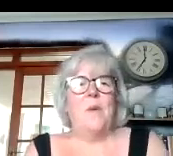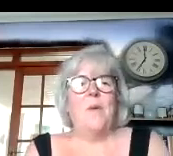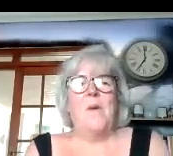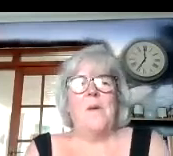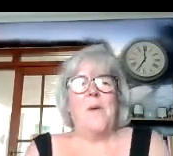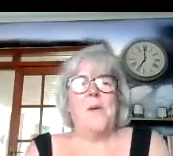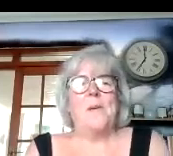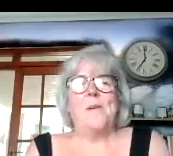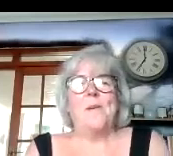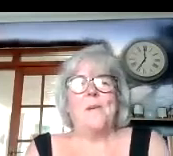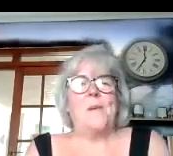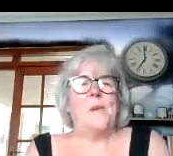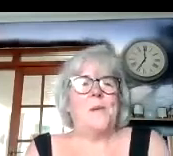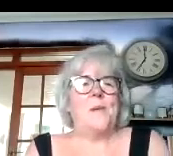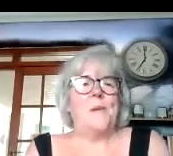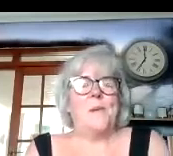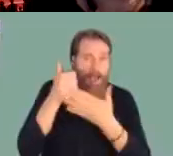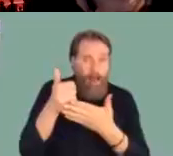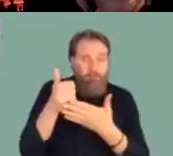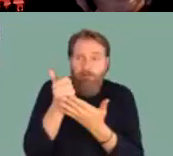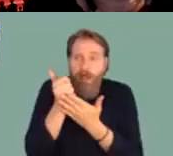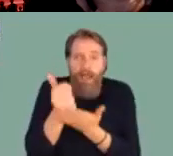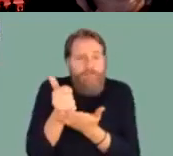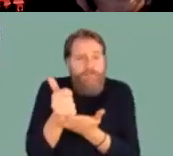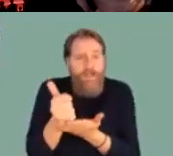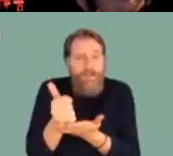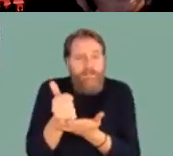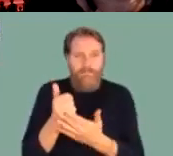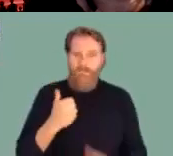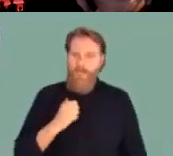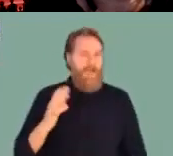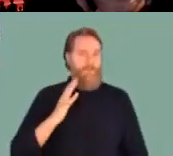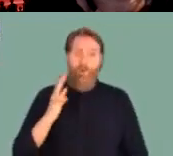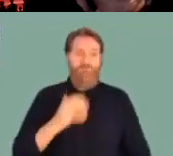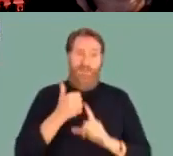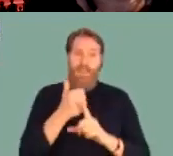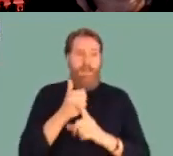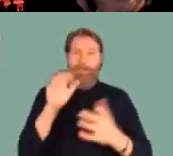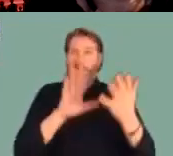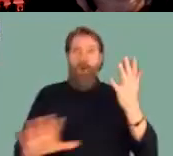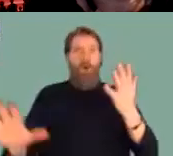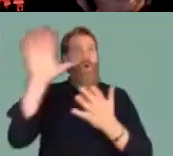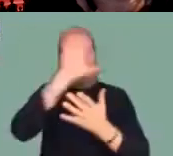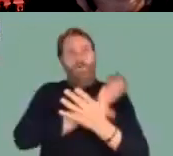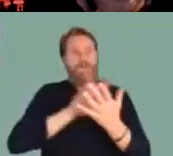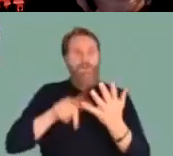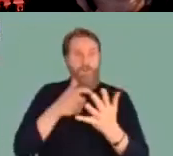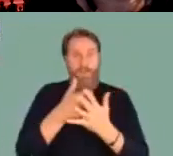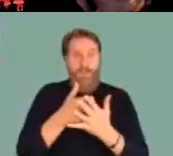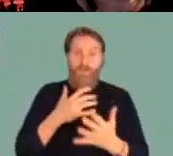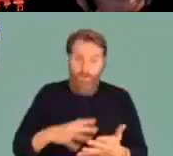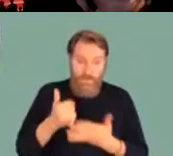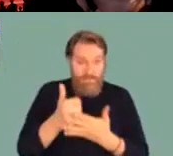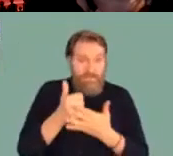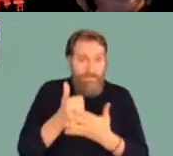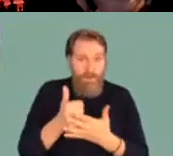anybody needs any help or support or advice, I'm already helping lots of Black members up and down the country. So if you do need some support, if you need somebody to lean on, if you need somebody to